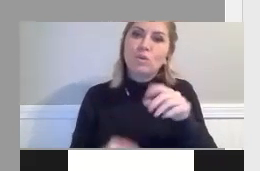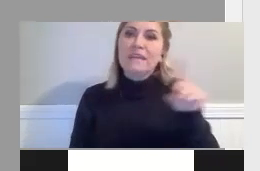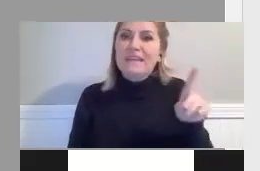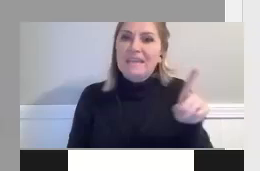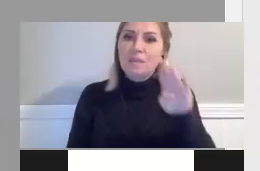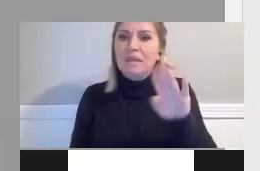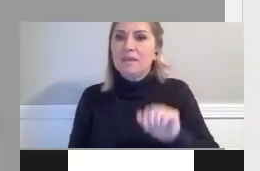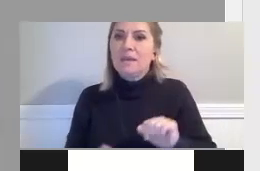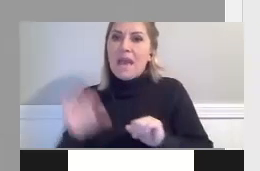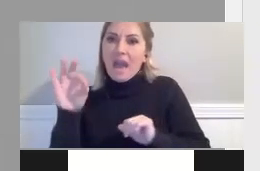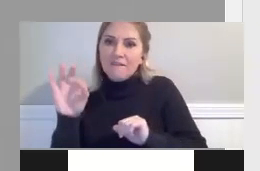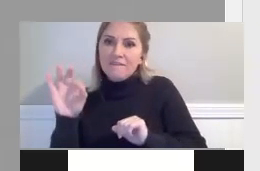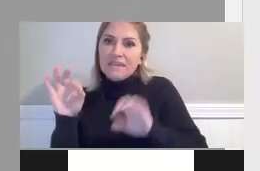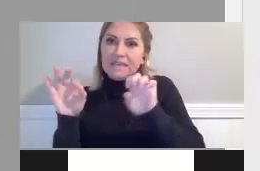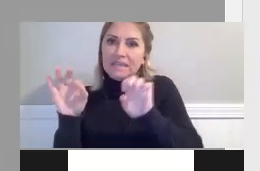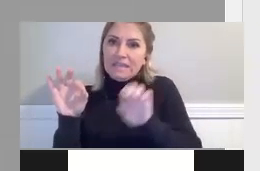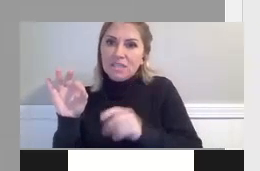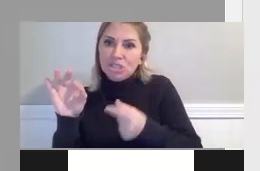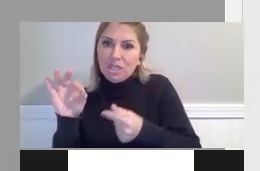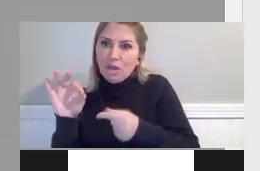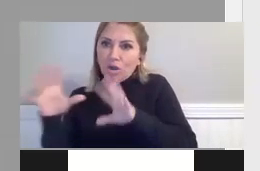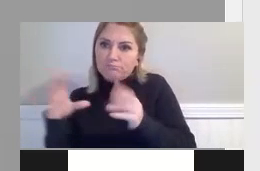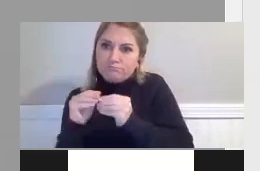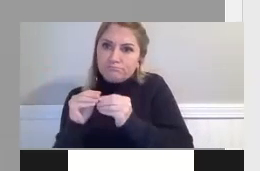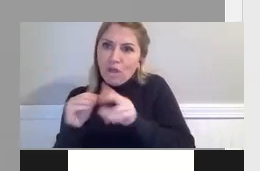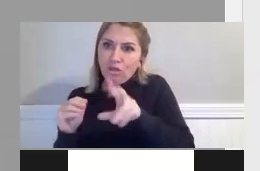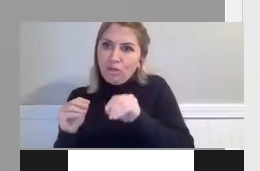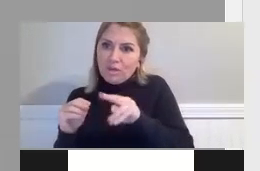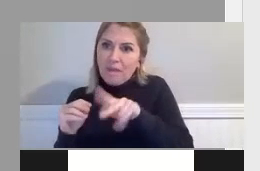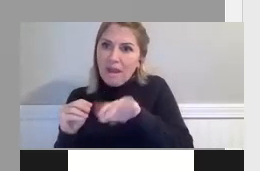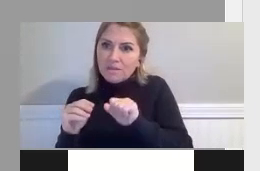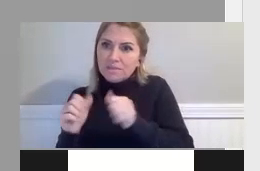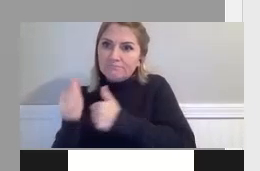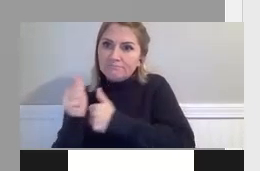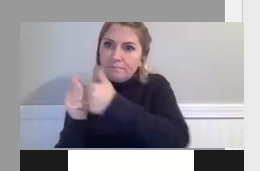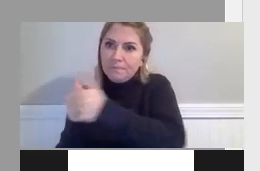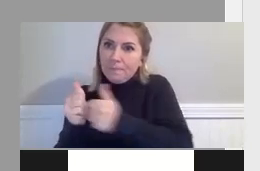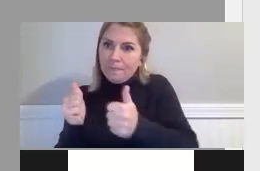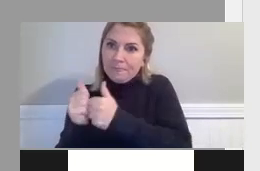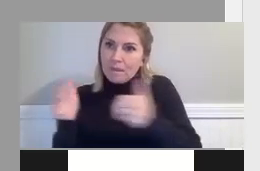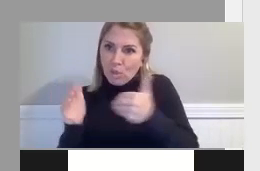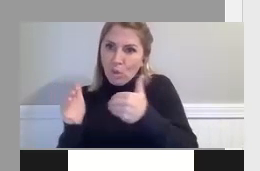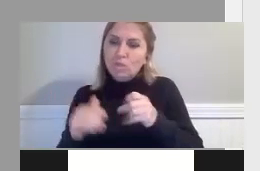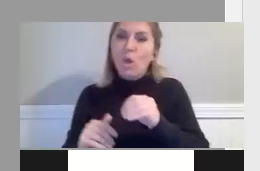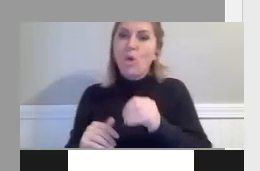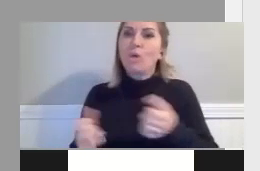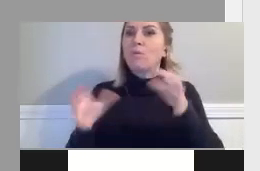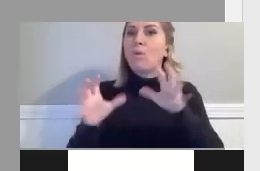of E and G, and so on, right? So you would want to place a